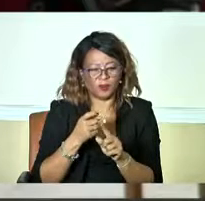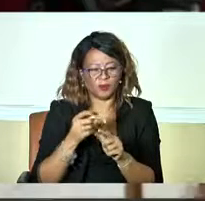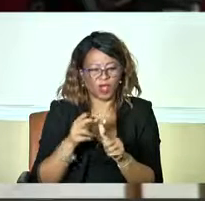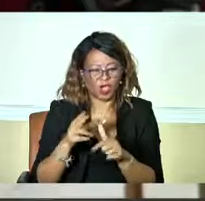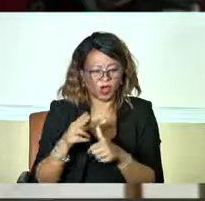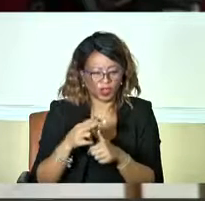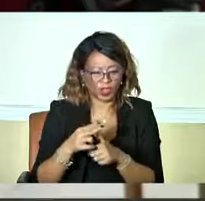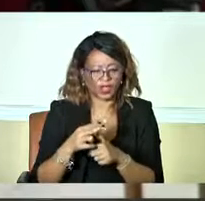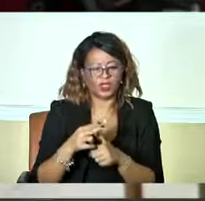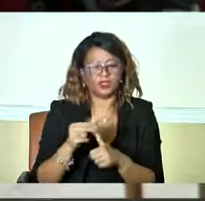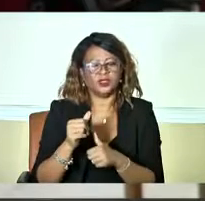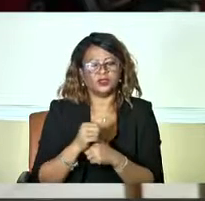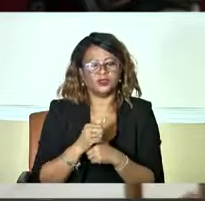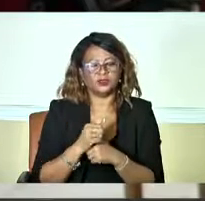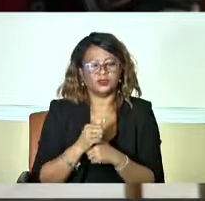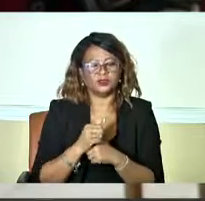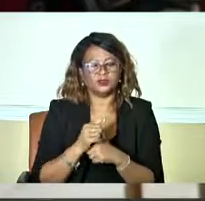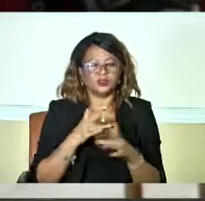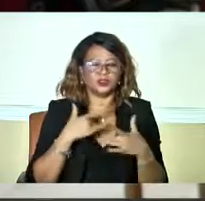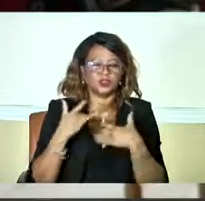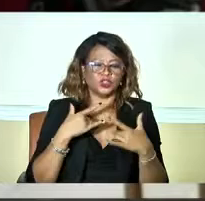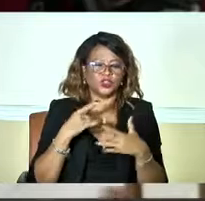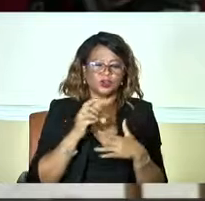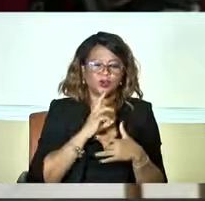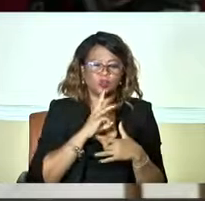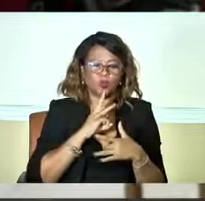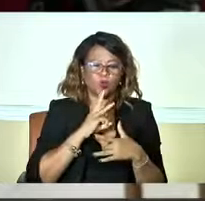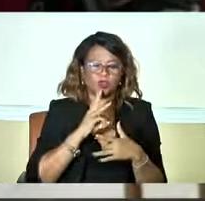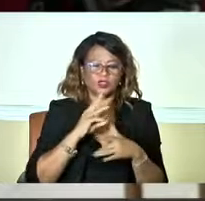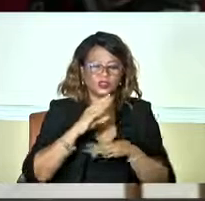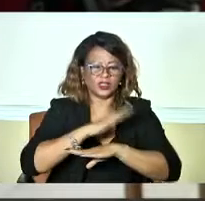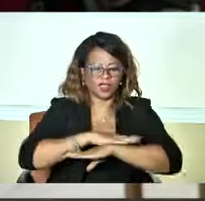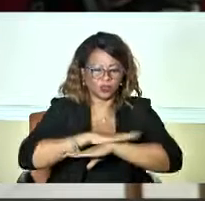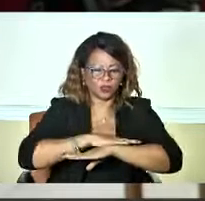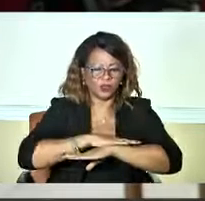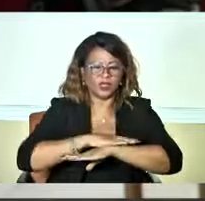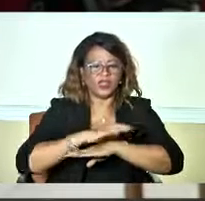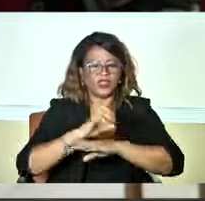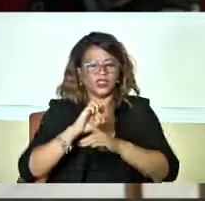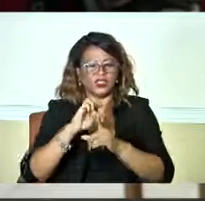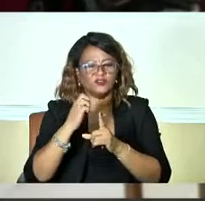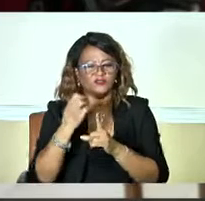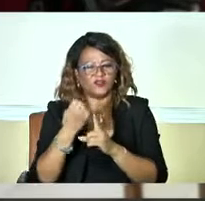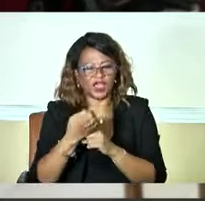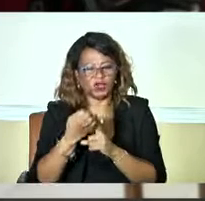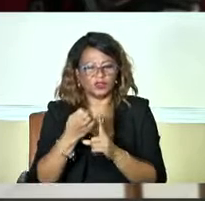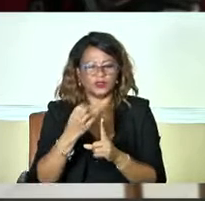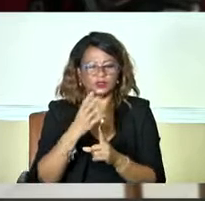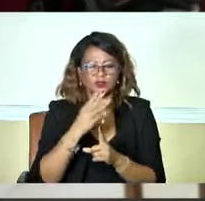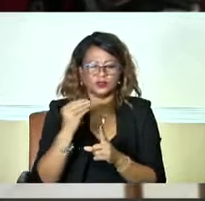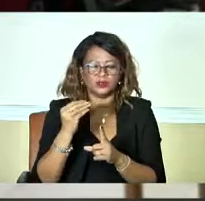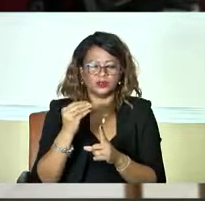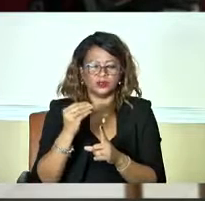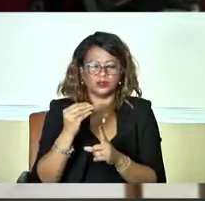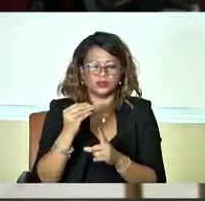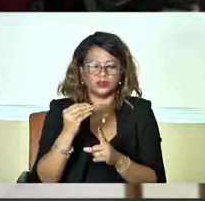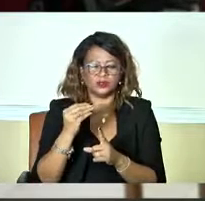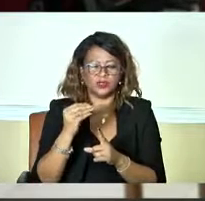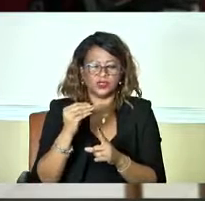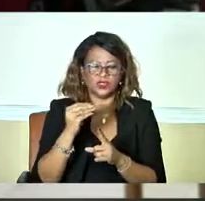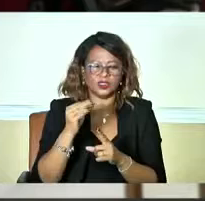so, just concerned for the water table, for the environment, plants, animals that are in that